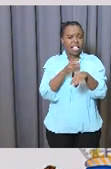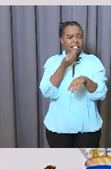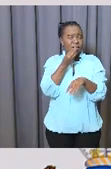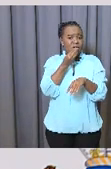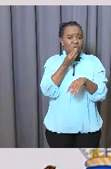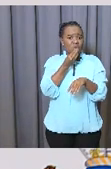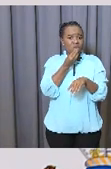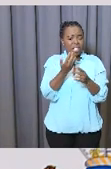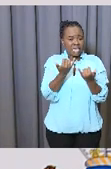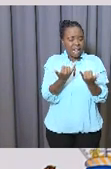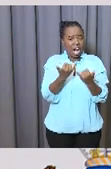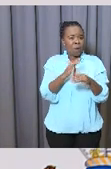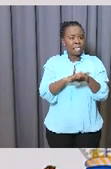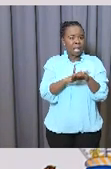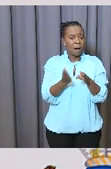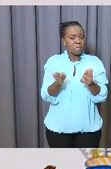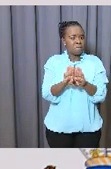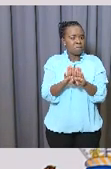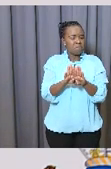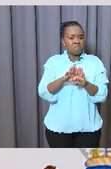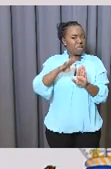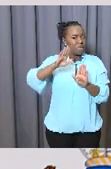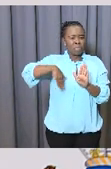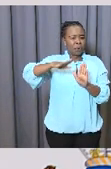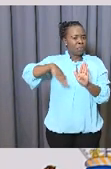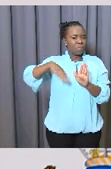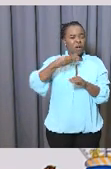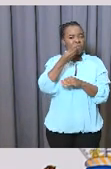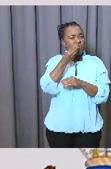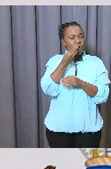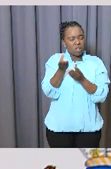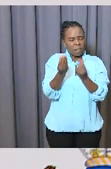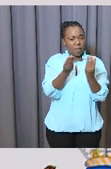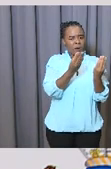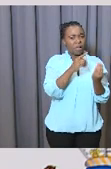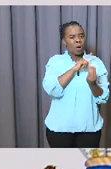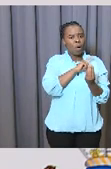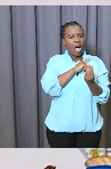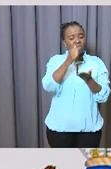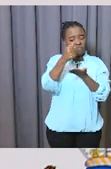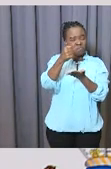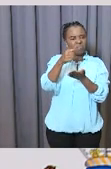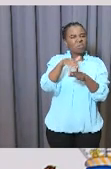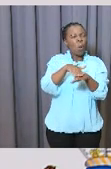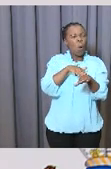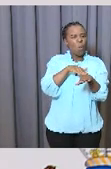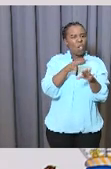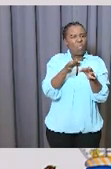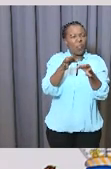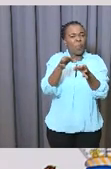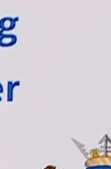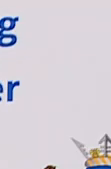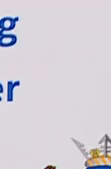national lockdown have not yet received any food due to delays in the distribution. Some